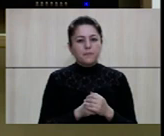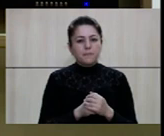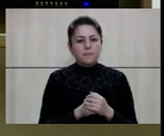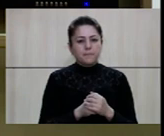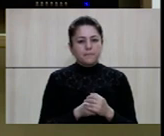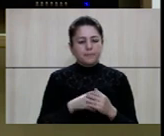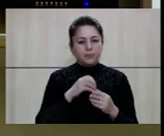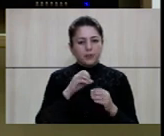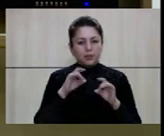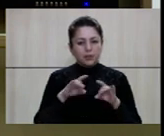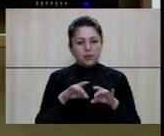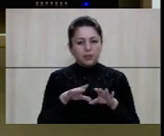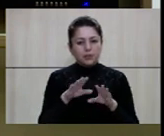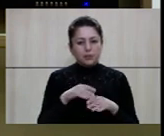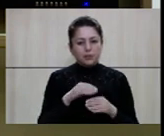Yechish.